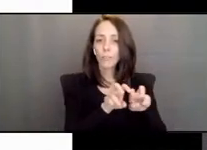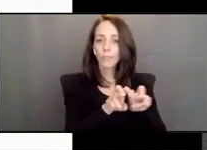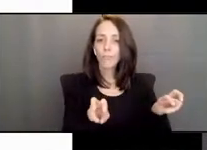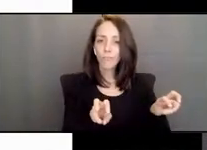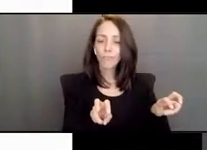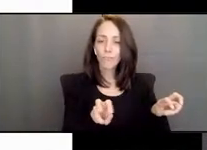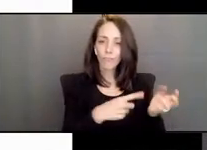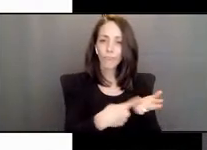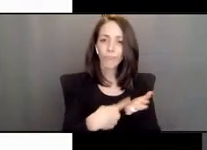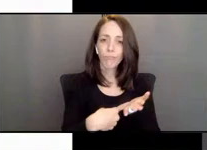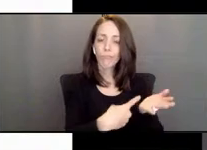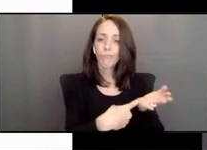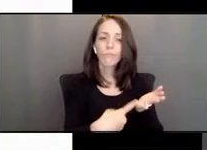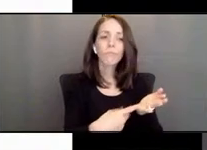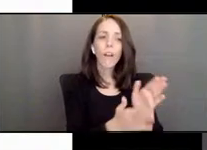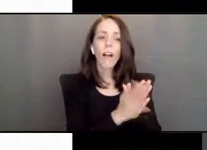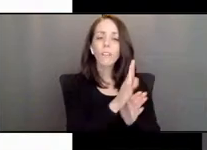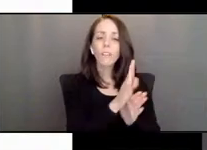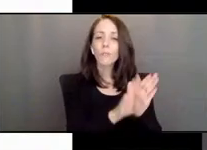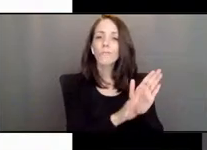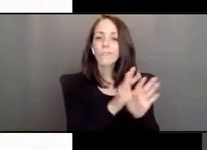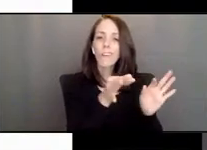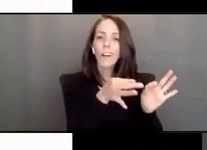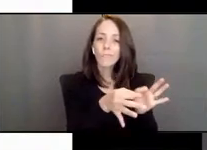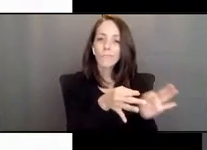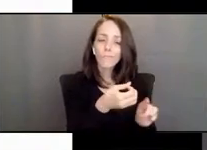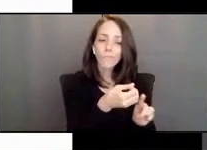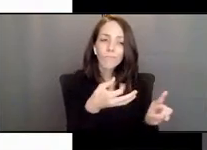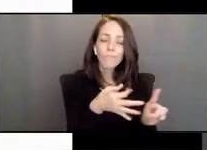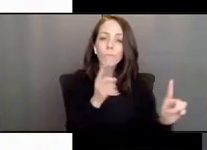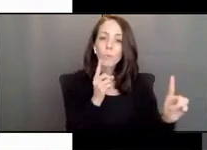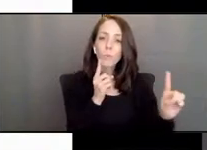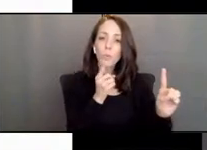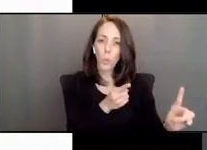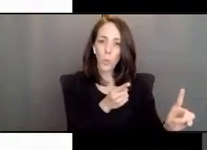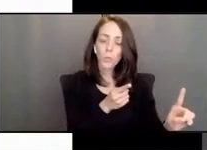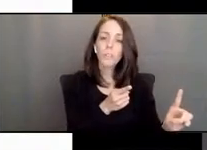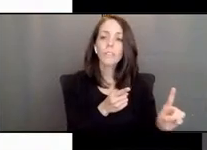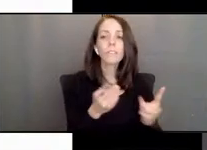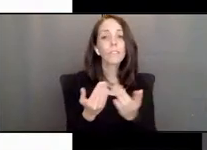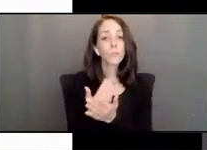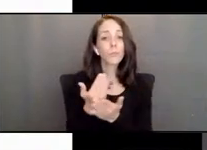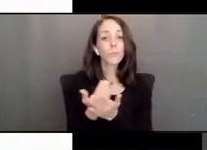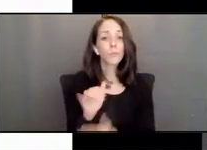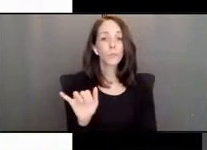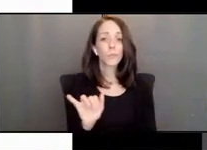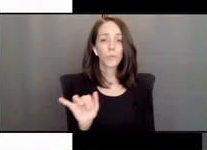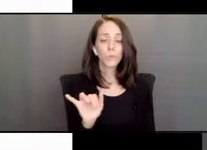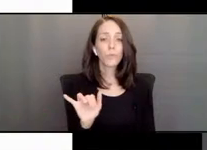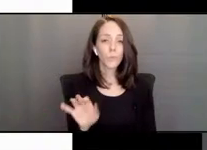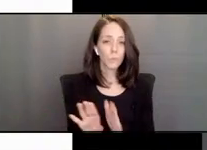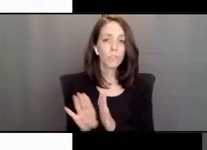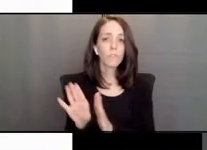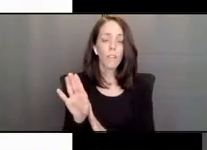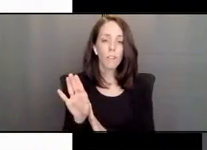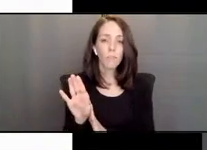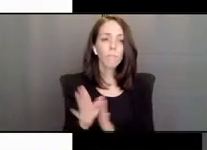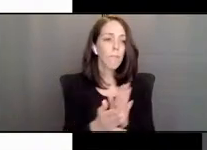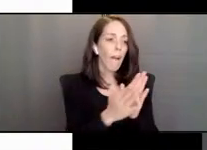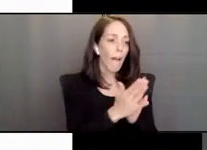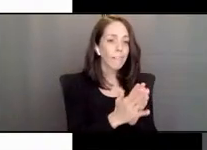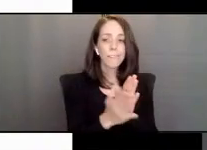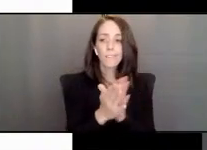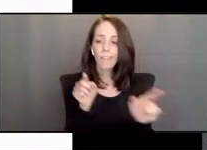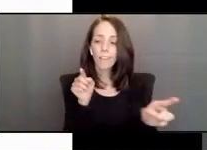define objectives, revisiting those existing objectives and identifying new objectives. We then asked them to gather data related to